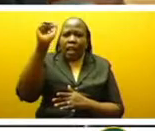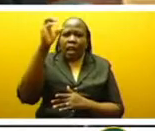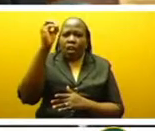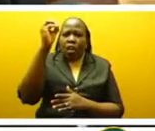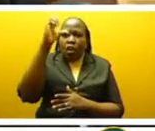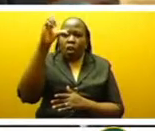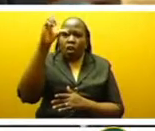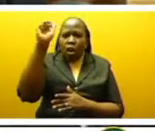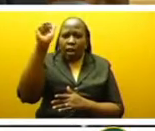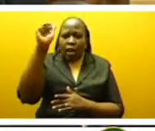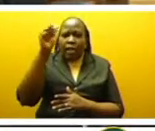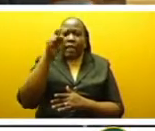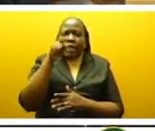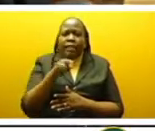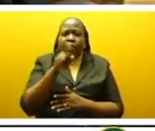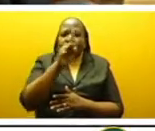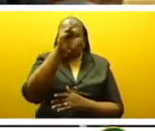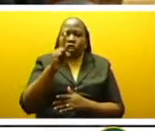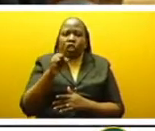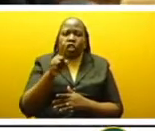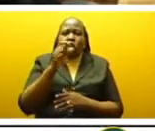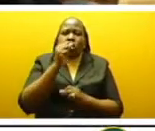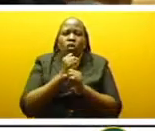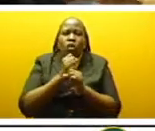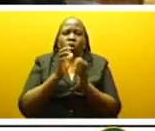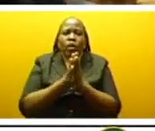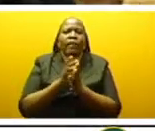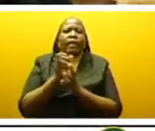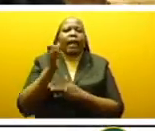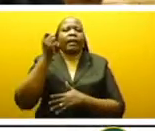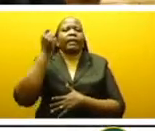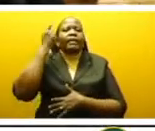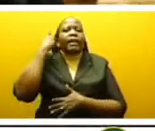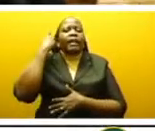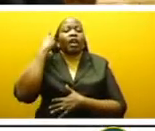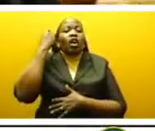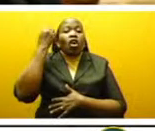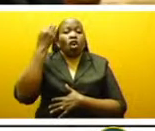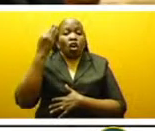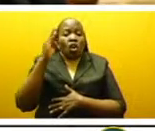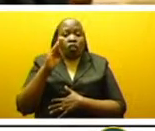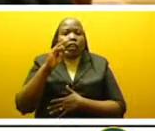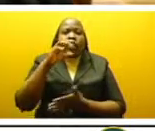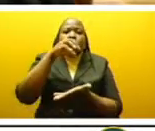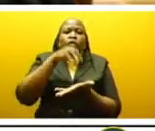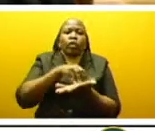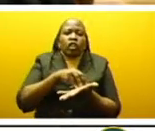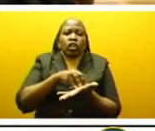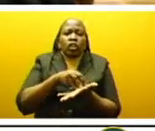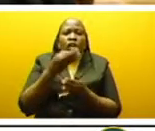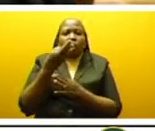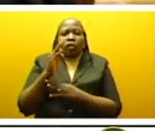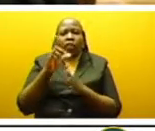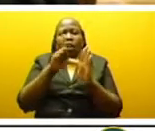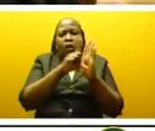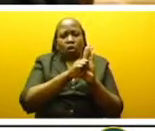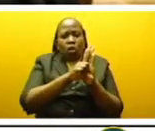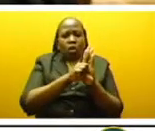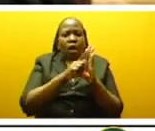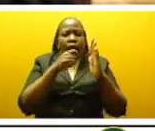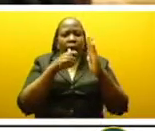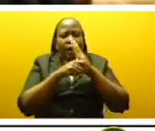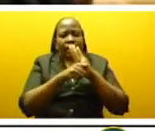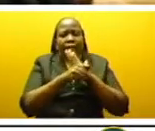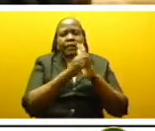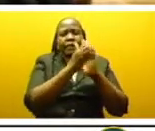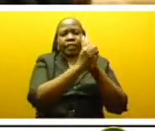is to do with the understanding of the state of the law as far as Section 83 of the Elections